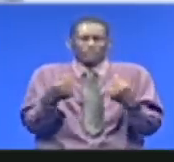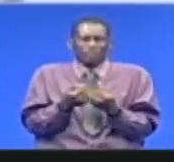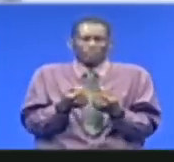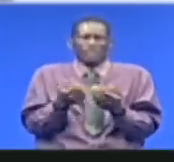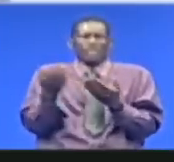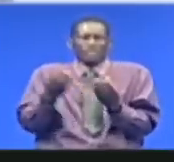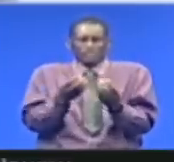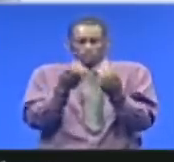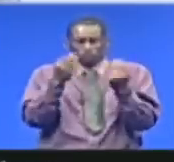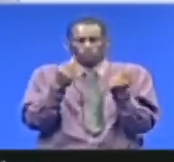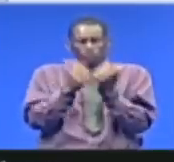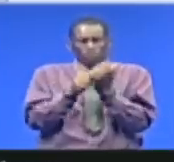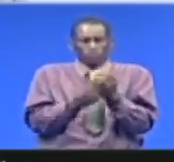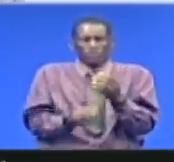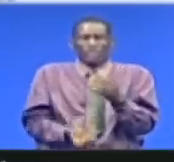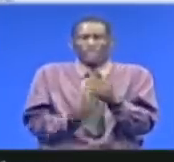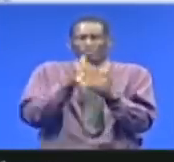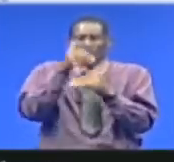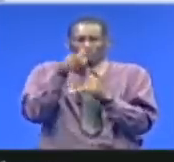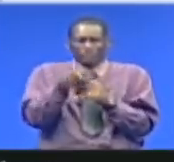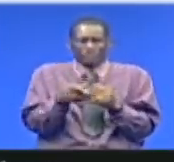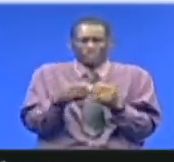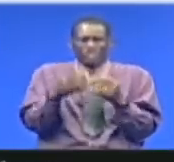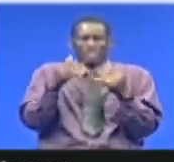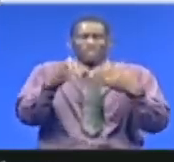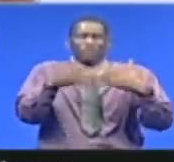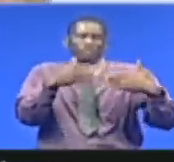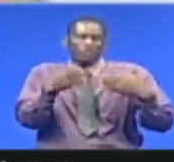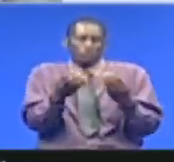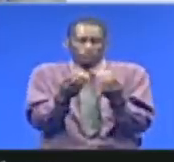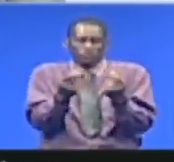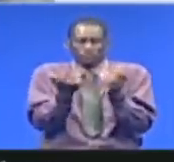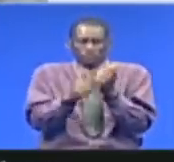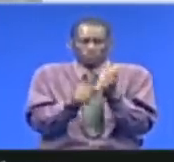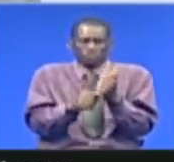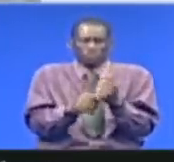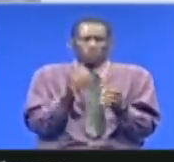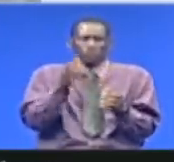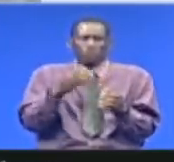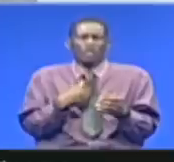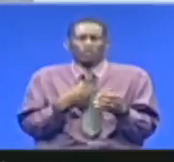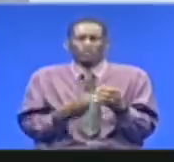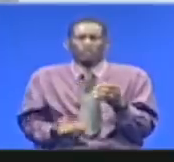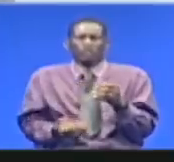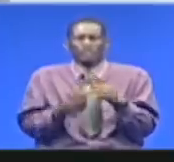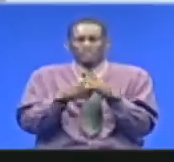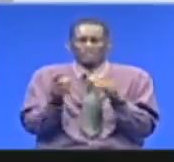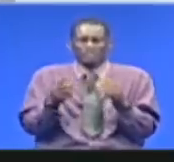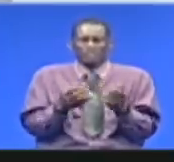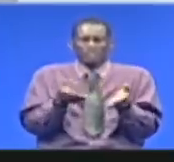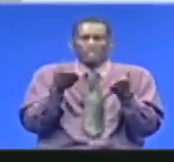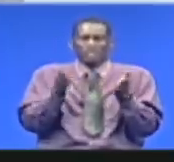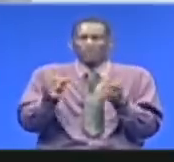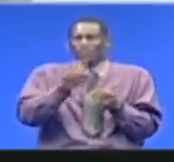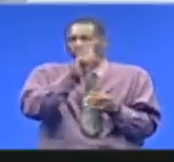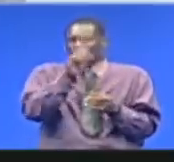consequences, because the sign for solving the problems will have started. Yeah. The question